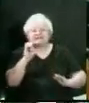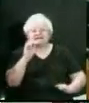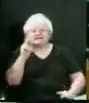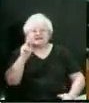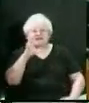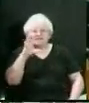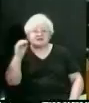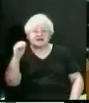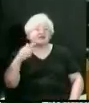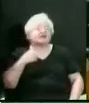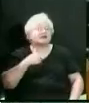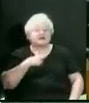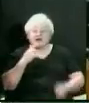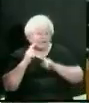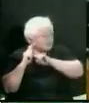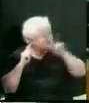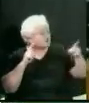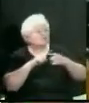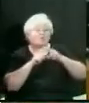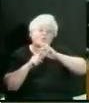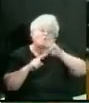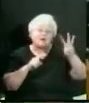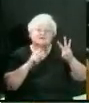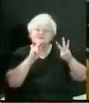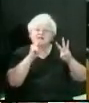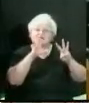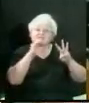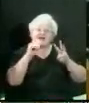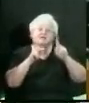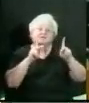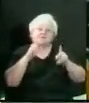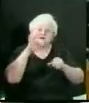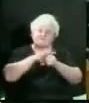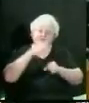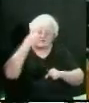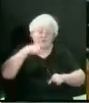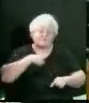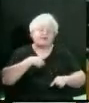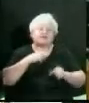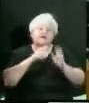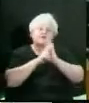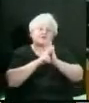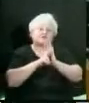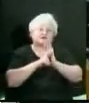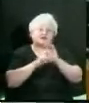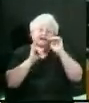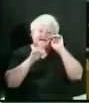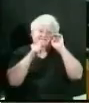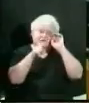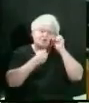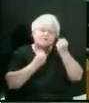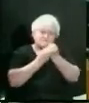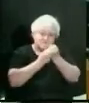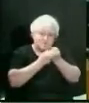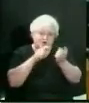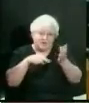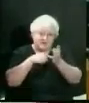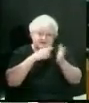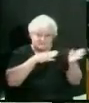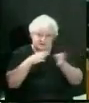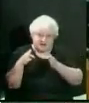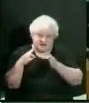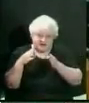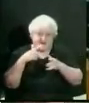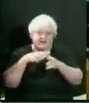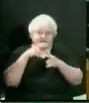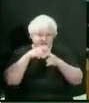I'm going to go right out there to West Knox County to the people that voted for me and the people that I represent. If you're for this plan,